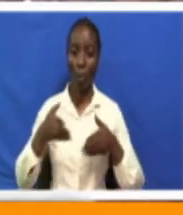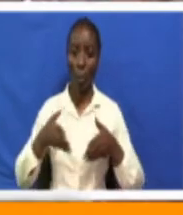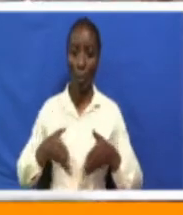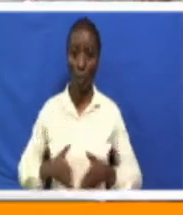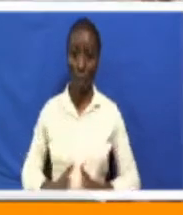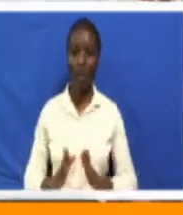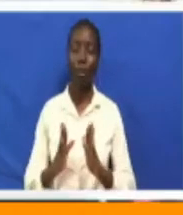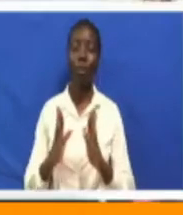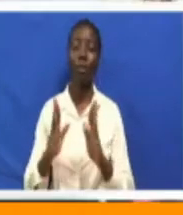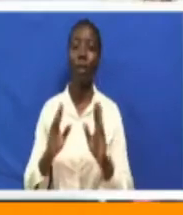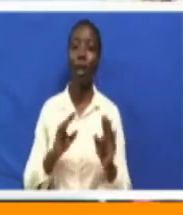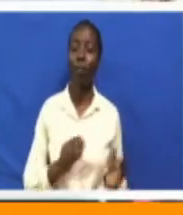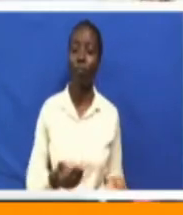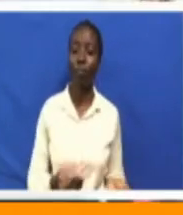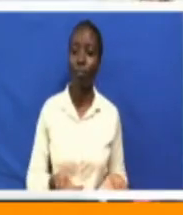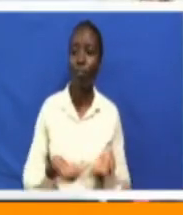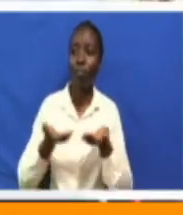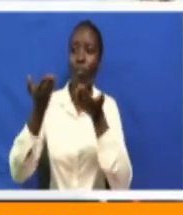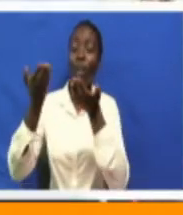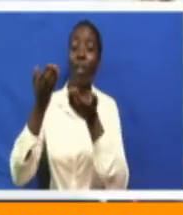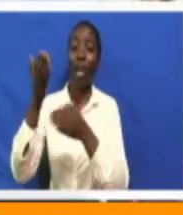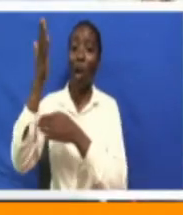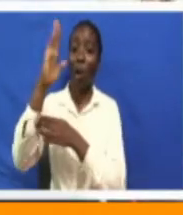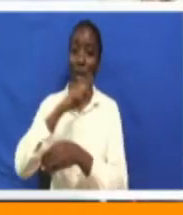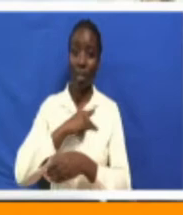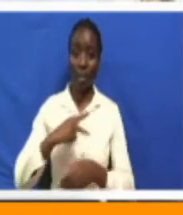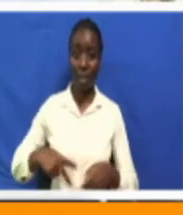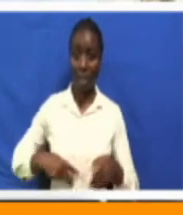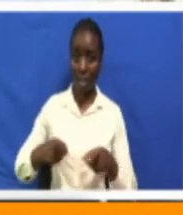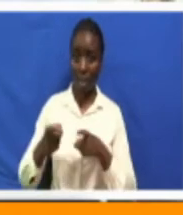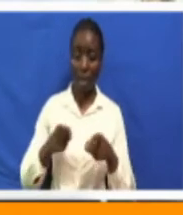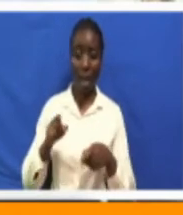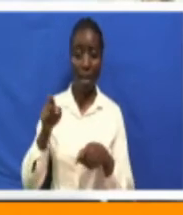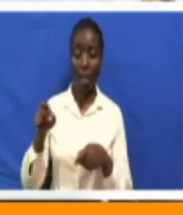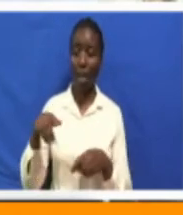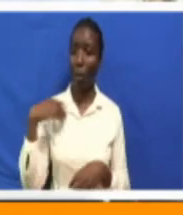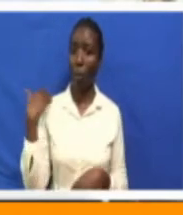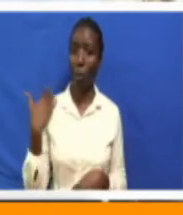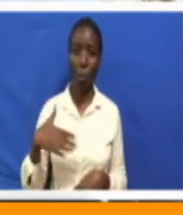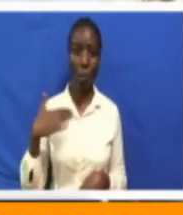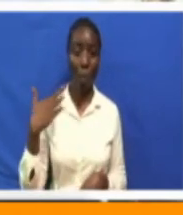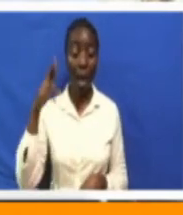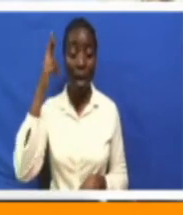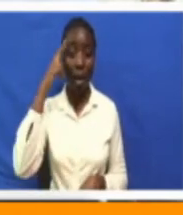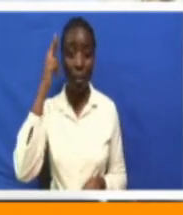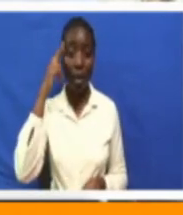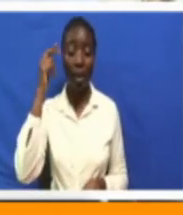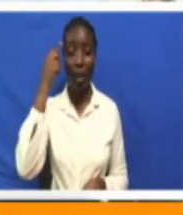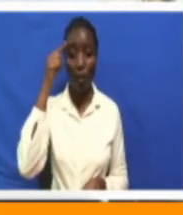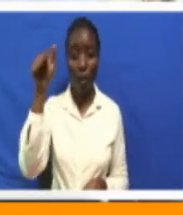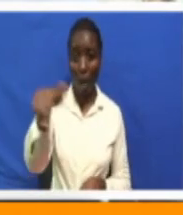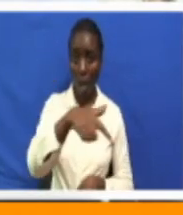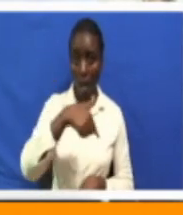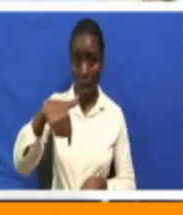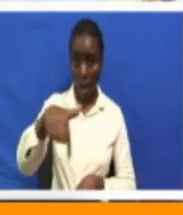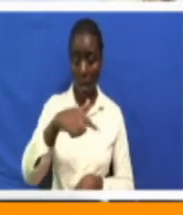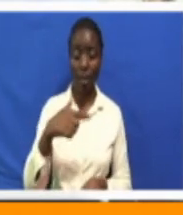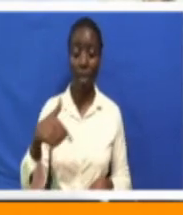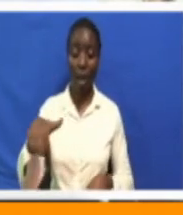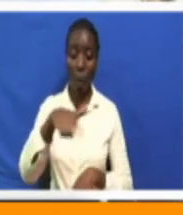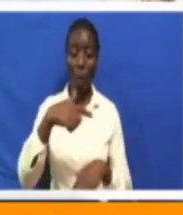God's Kingdom this is also a relevant reminder to us as